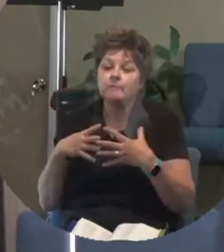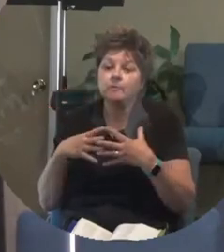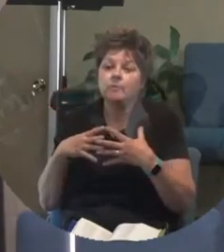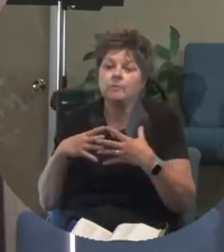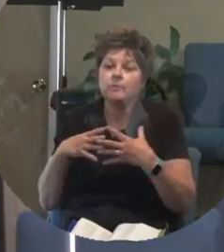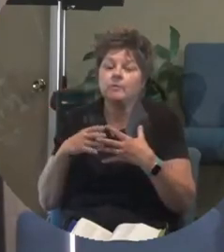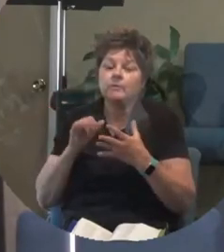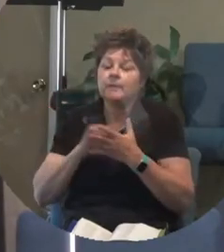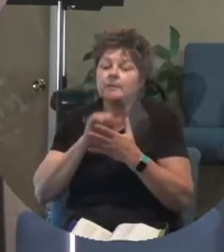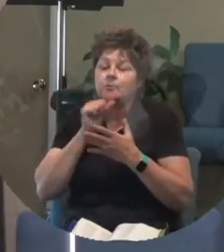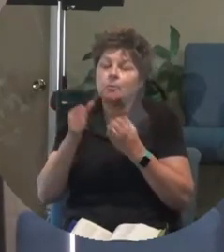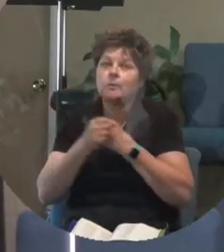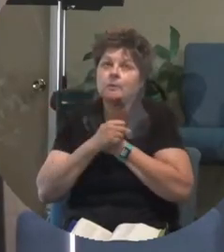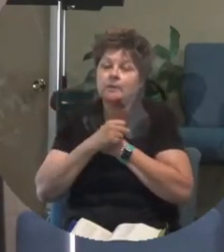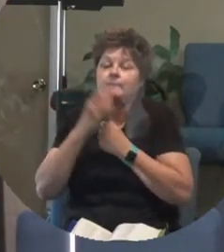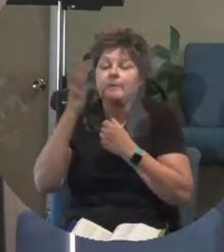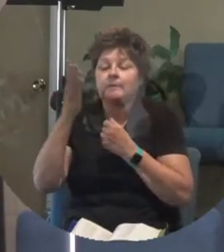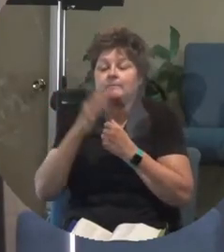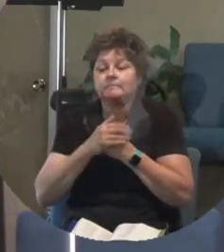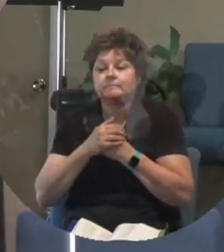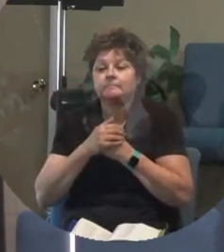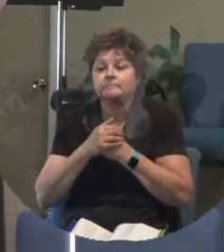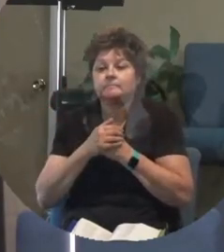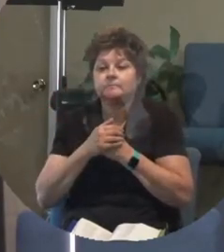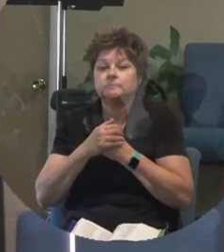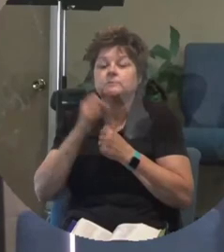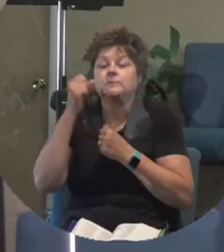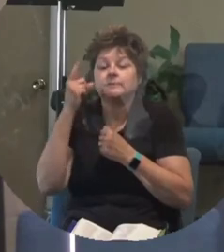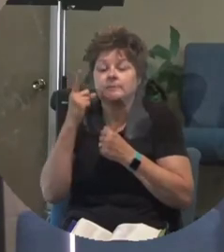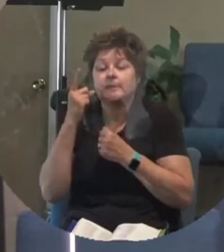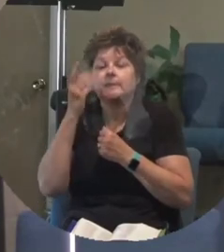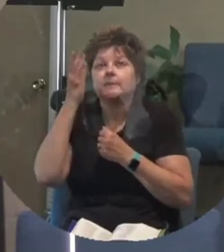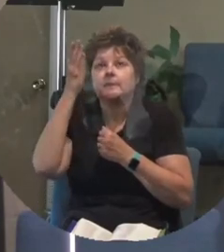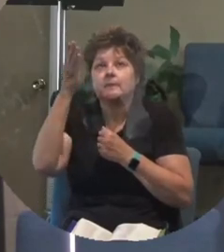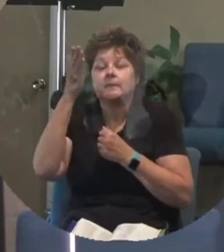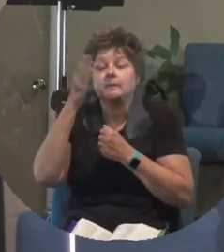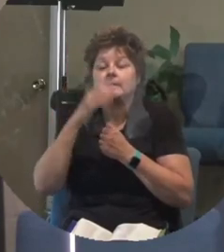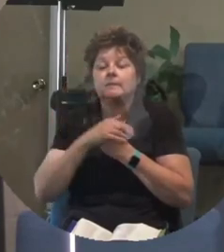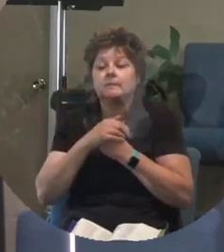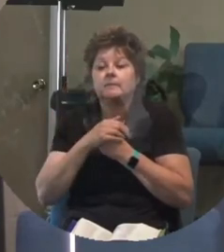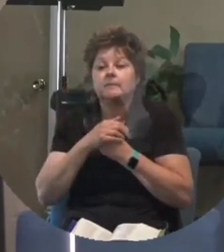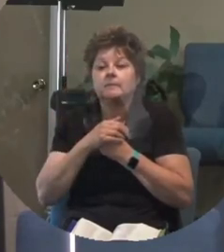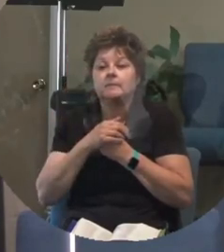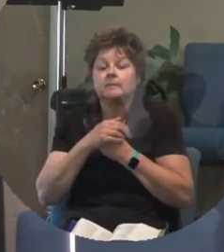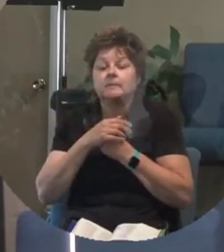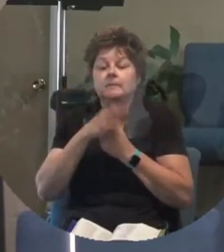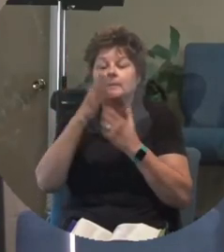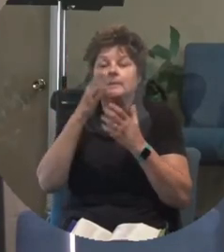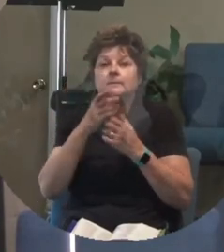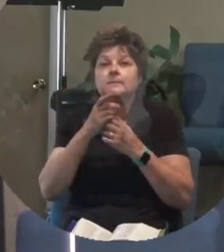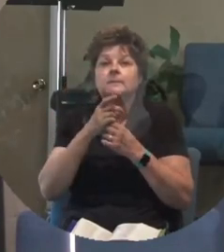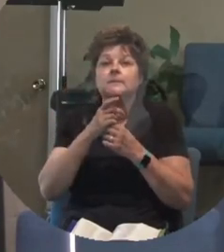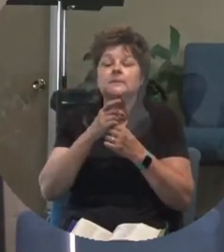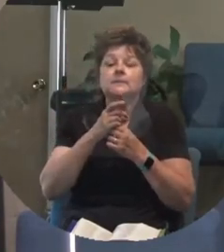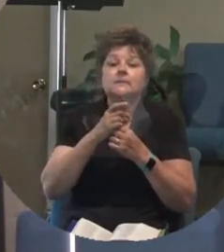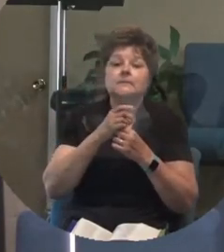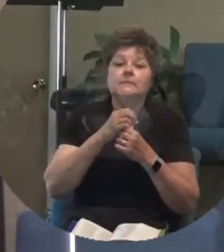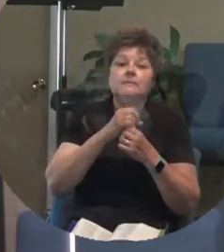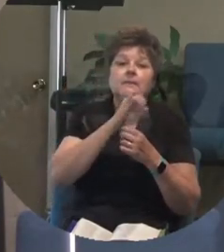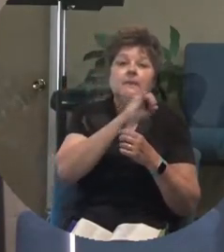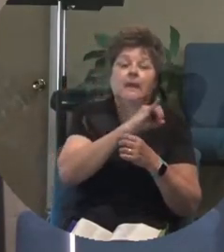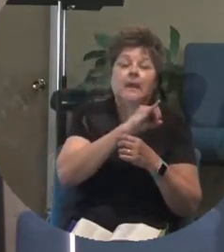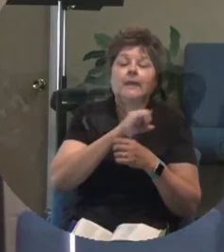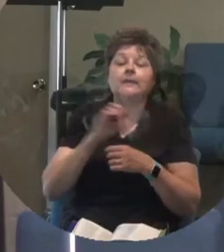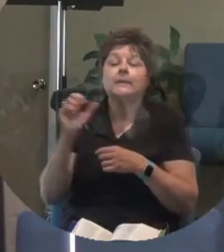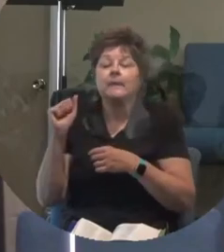that you don't love me. Just recognize that I am the I am. I am the King